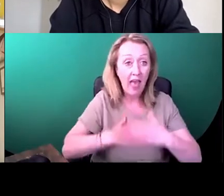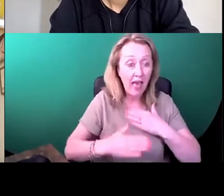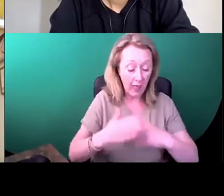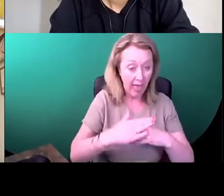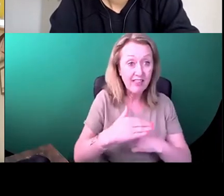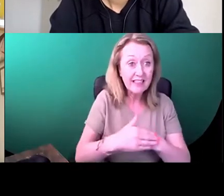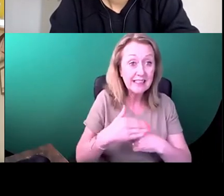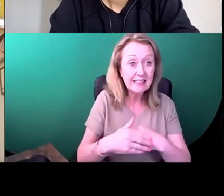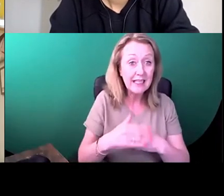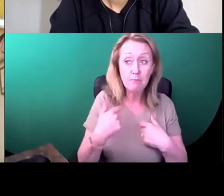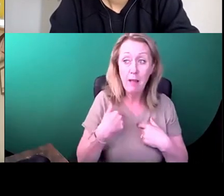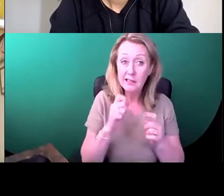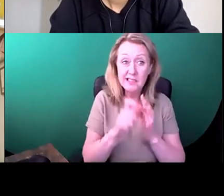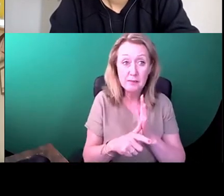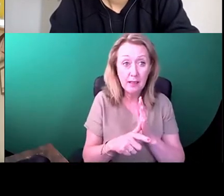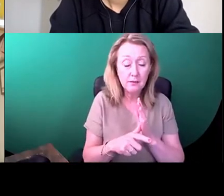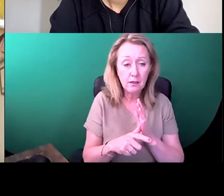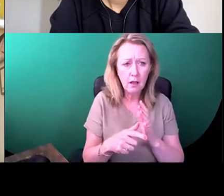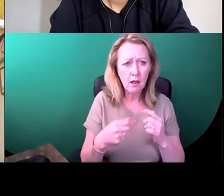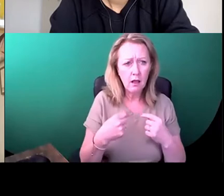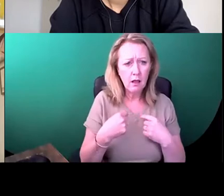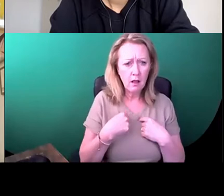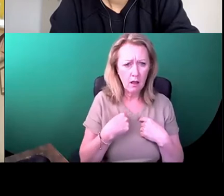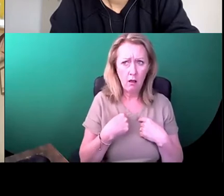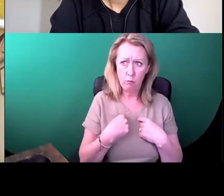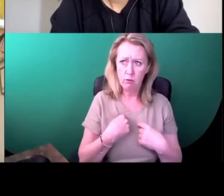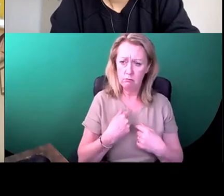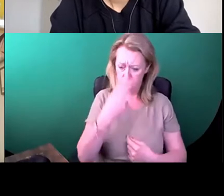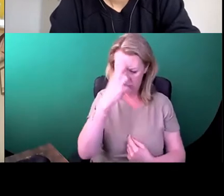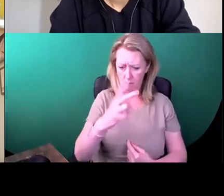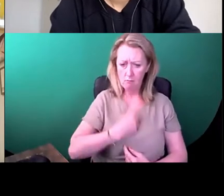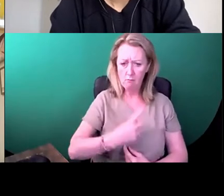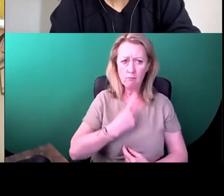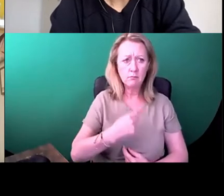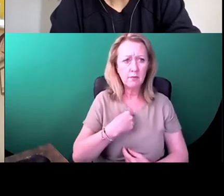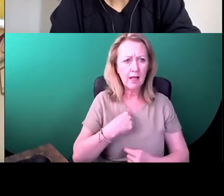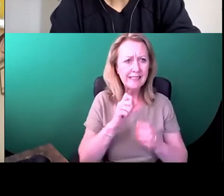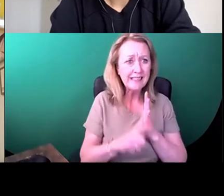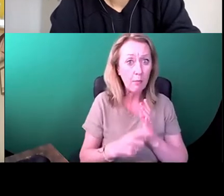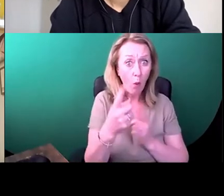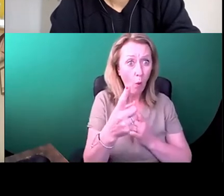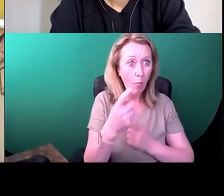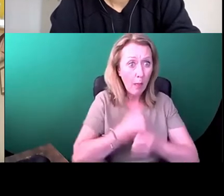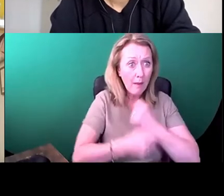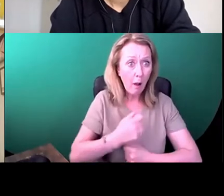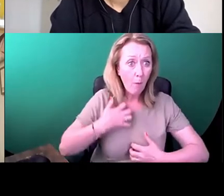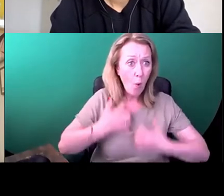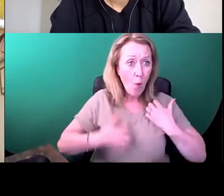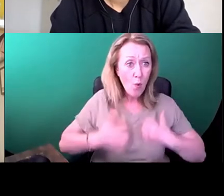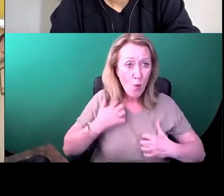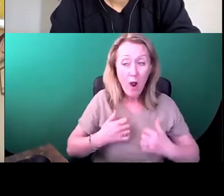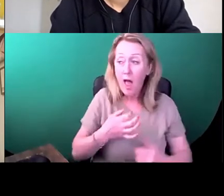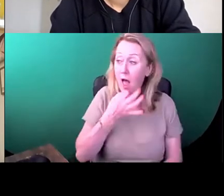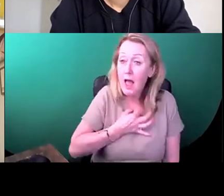disability. And when I told them that I self-defined as a disabled person, they got very excited. So then they